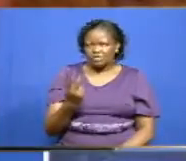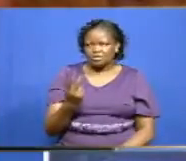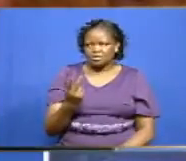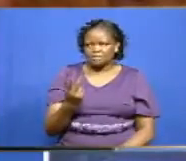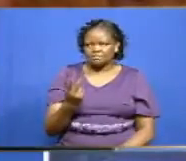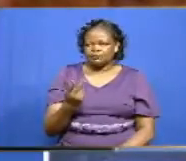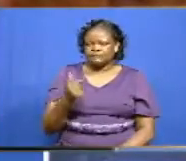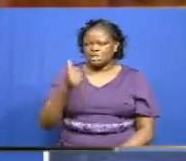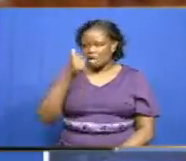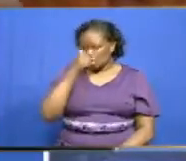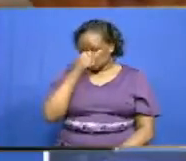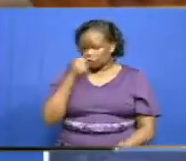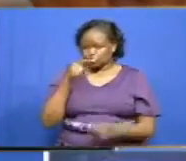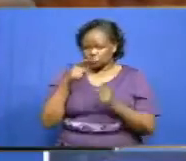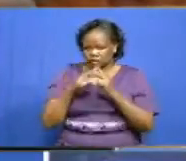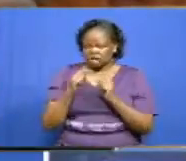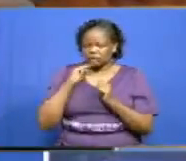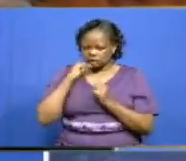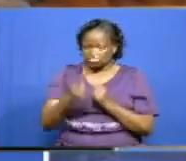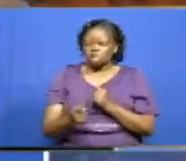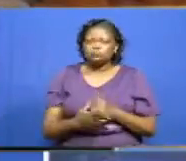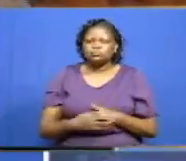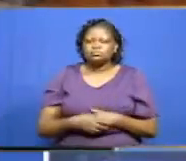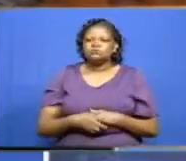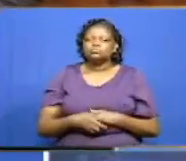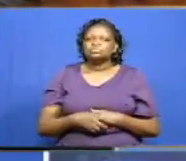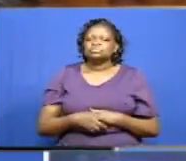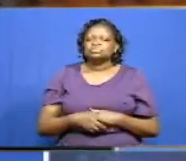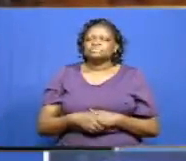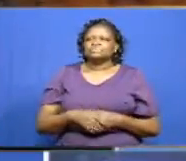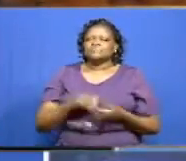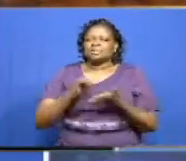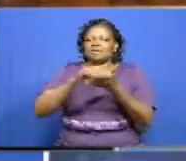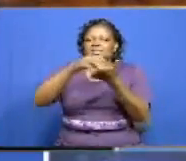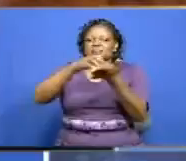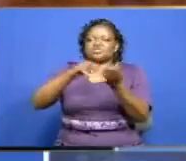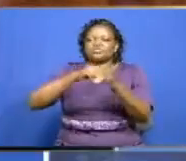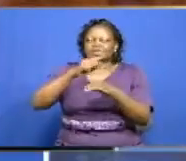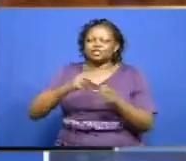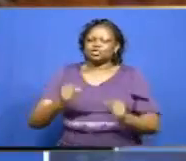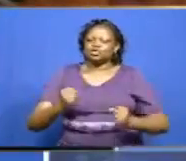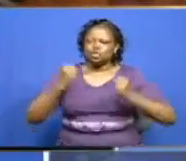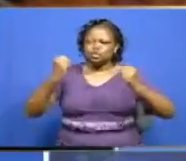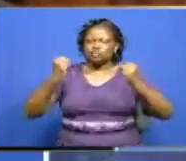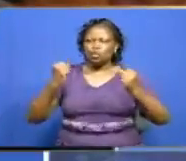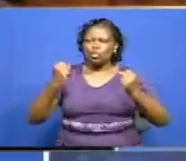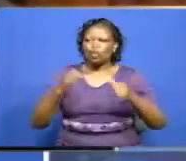I wish from the onset to assure you that the state of our nation is strong,